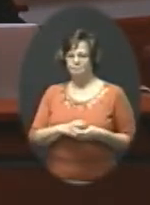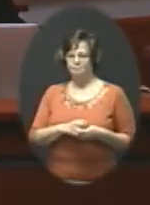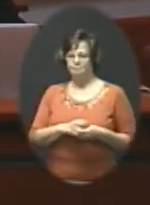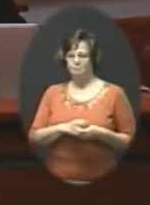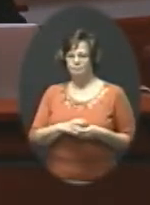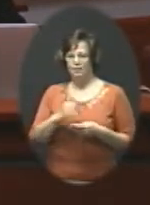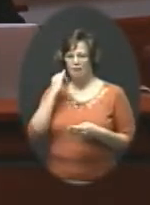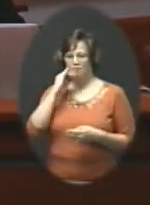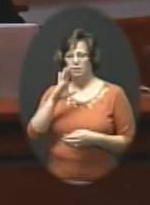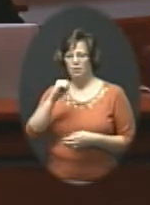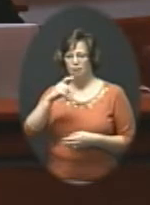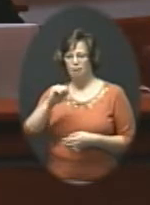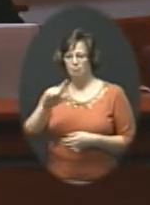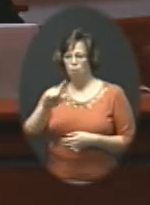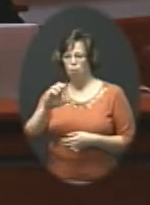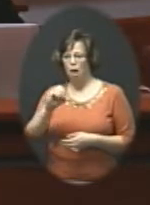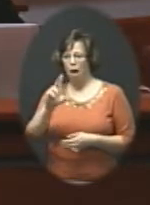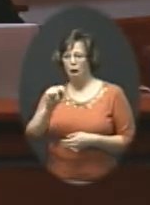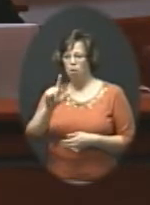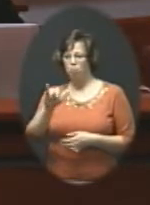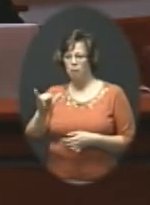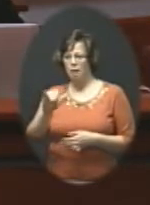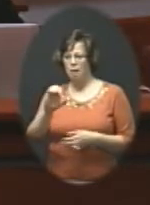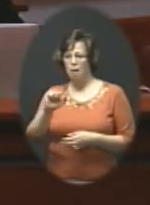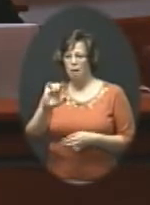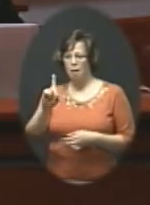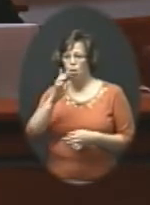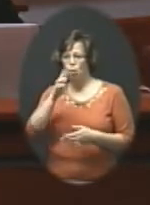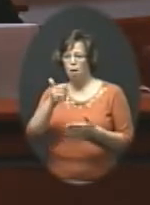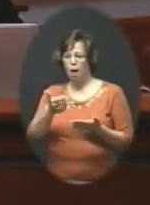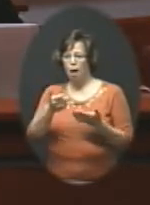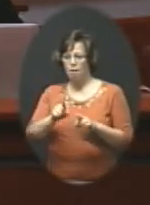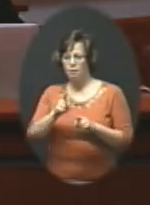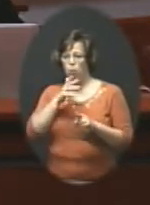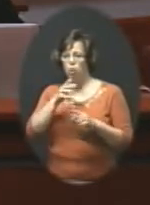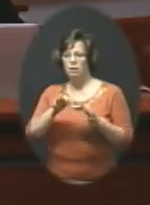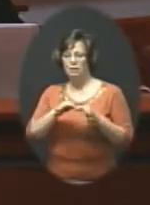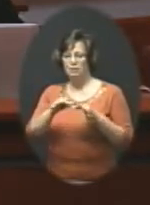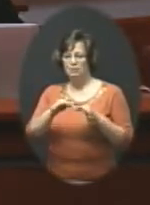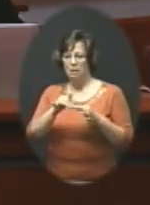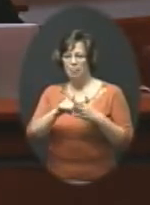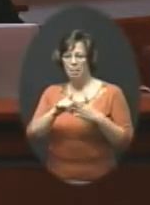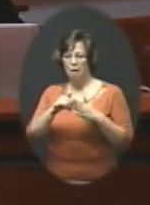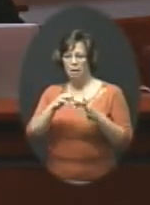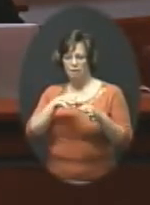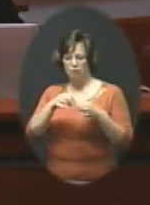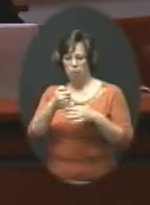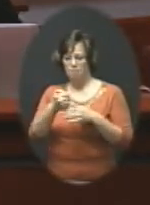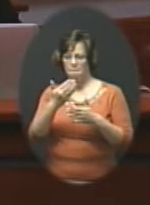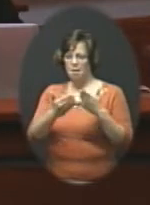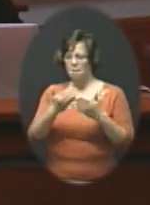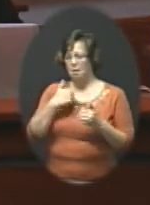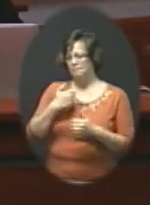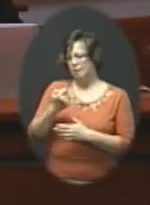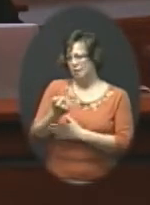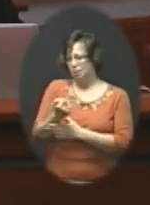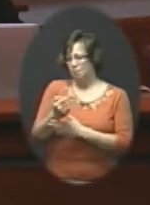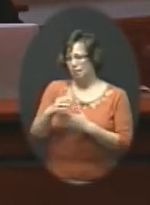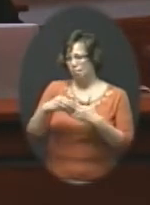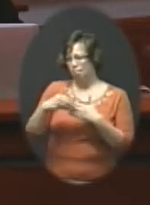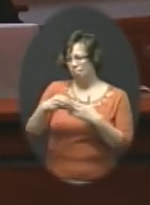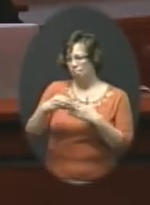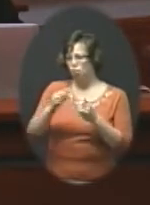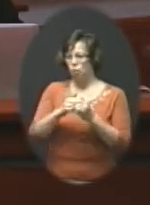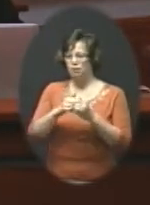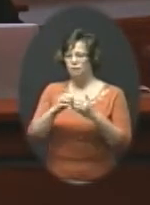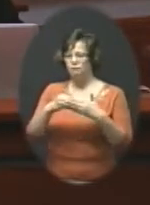If the capital outlay aid does come about, it's going to extend that definition just a little bit. Might give us just a little bit of leeway in